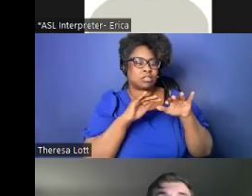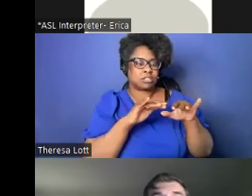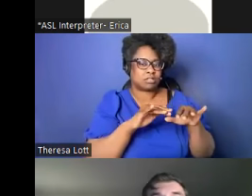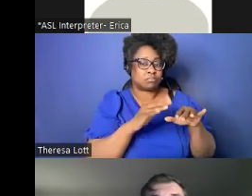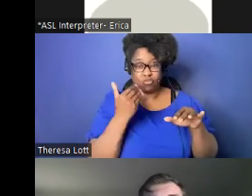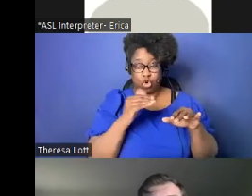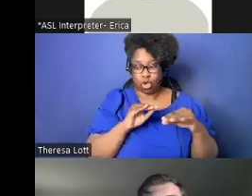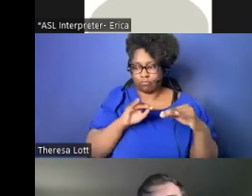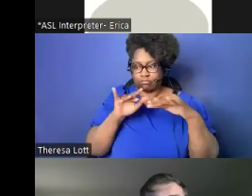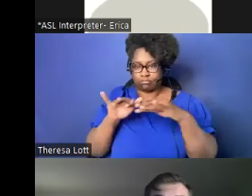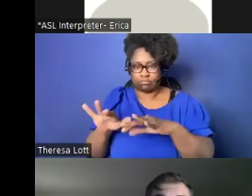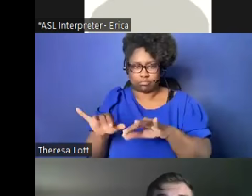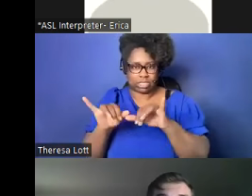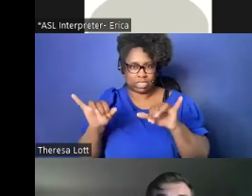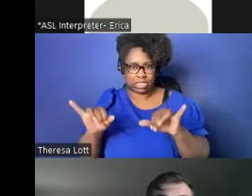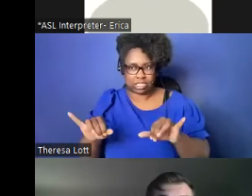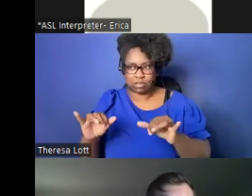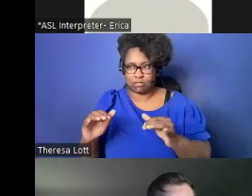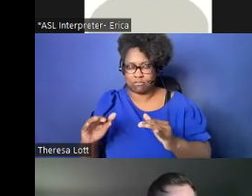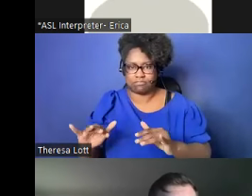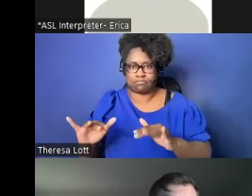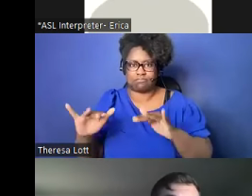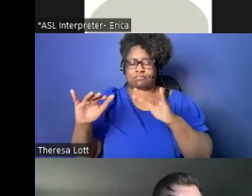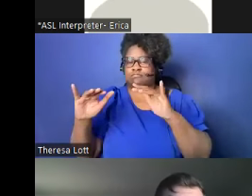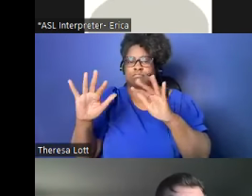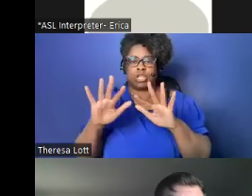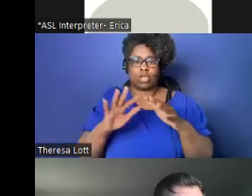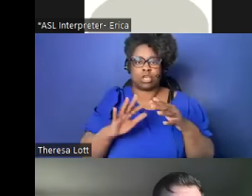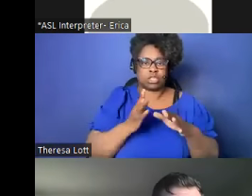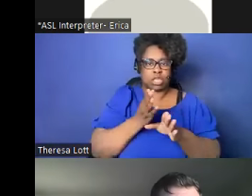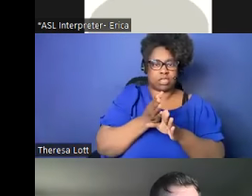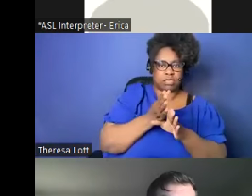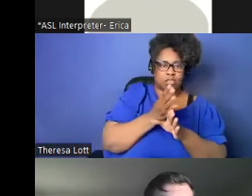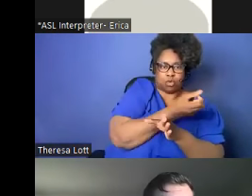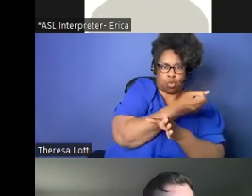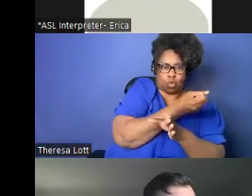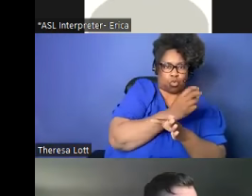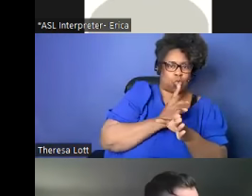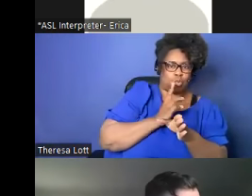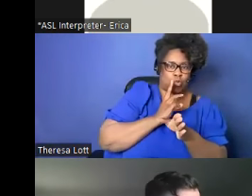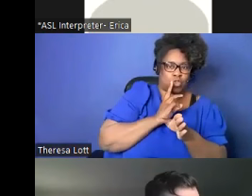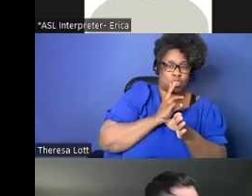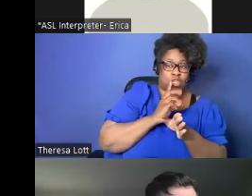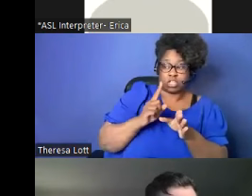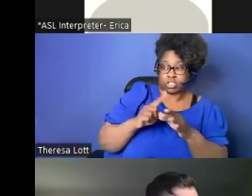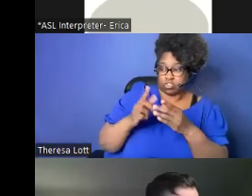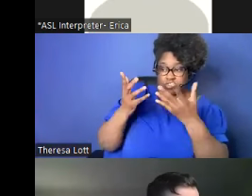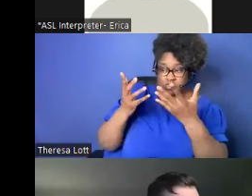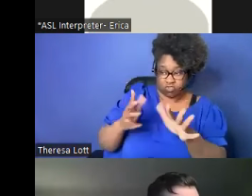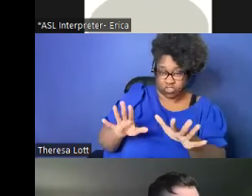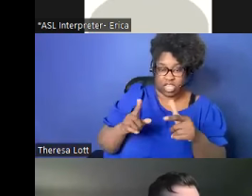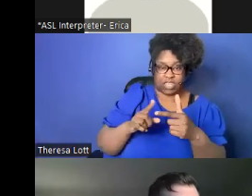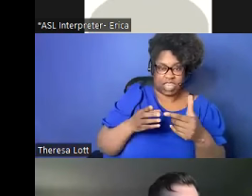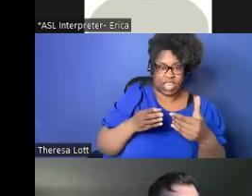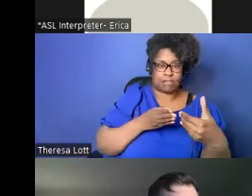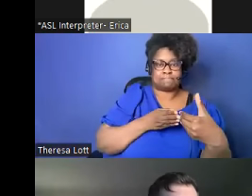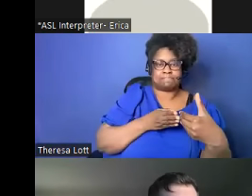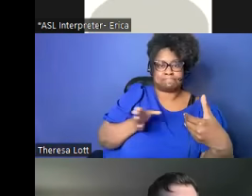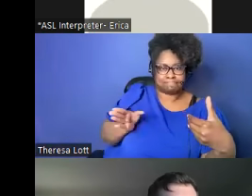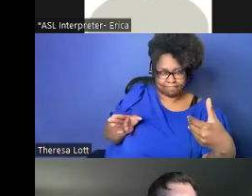system, can be held until the event passes and then slowly released back into the system.